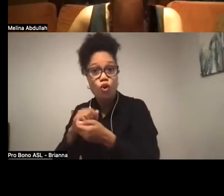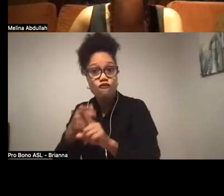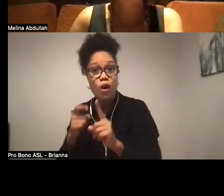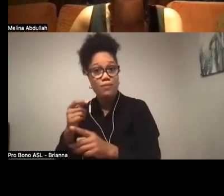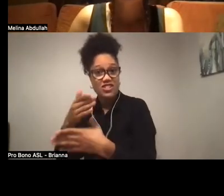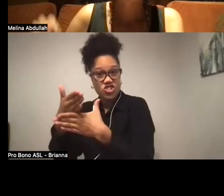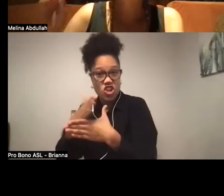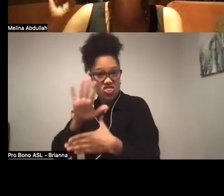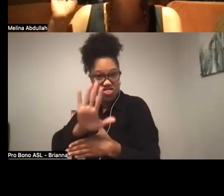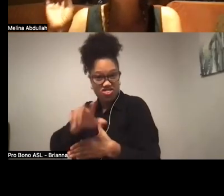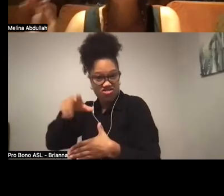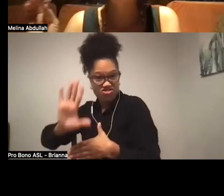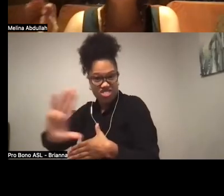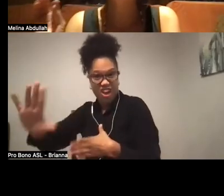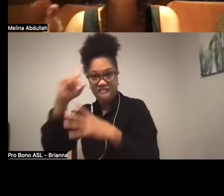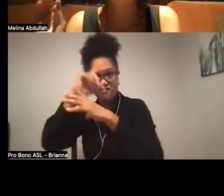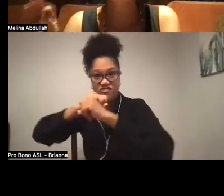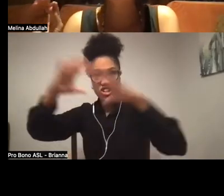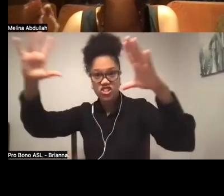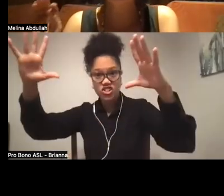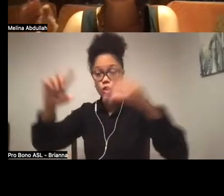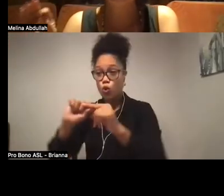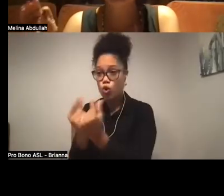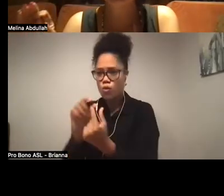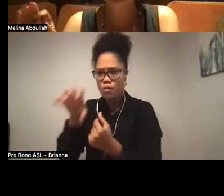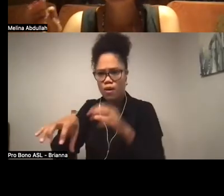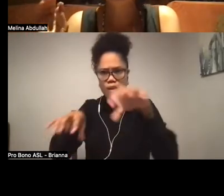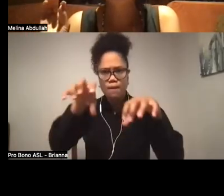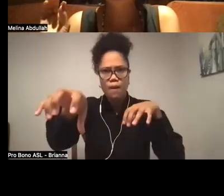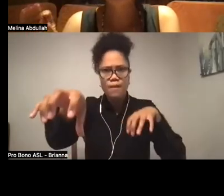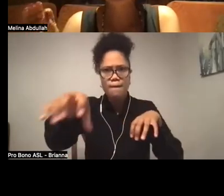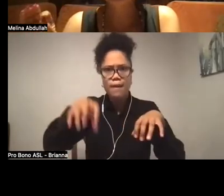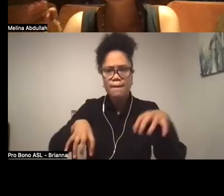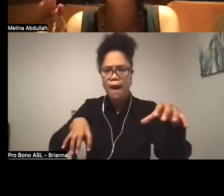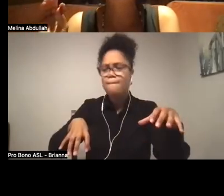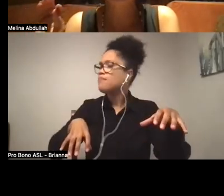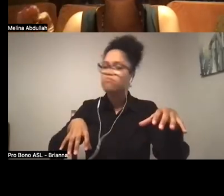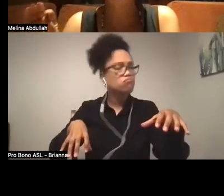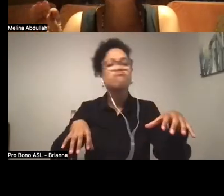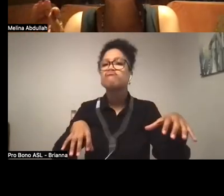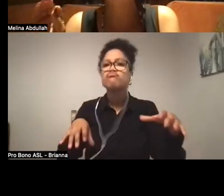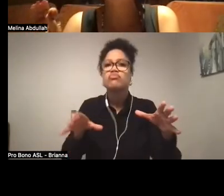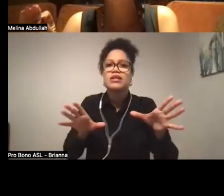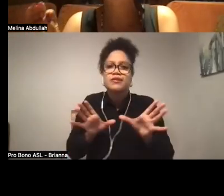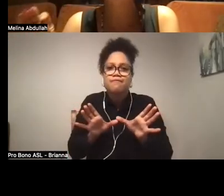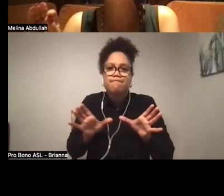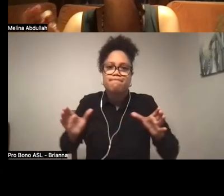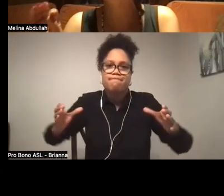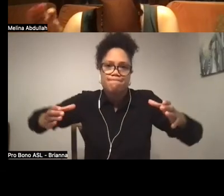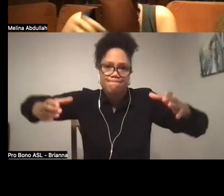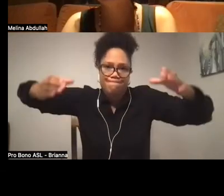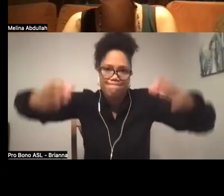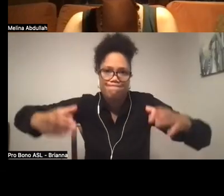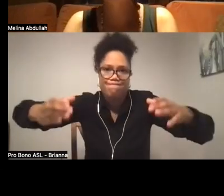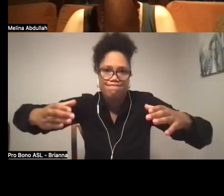vision. It's what we call chosen family for a purpose that is larger than the individuals who